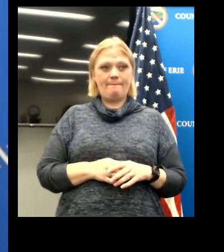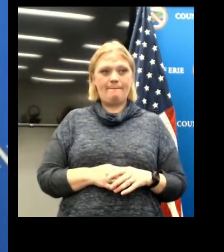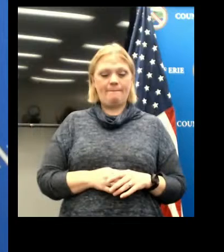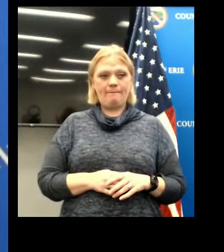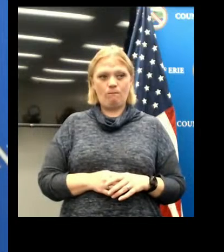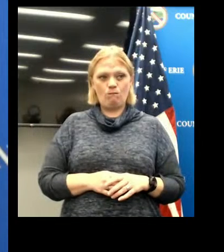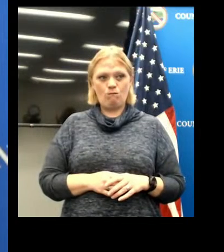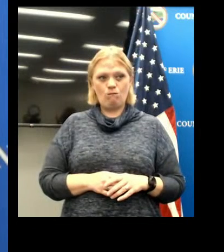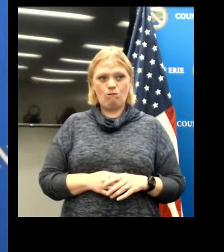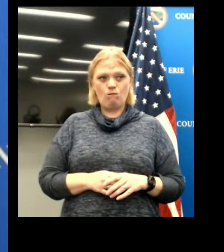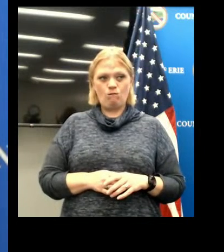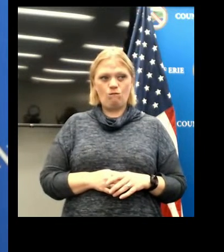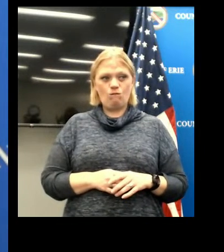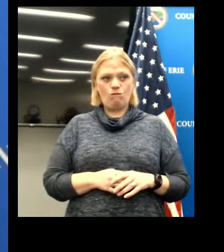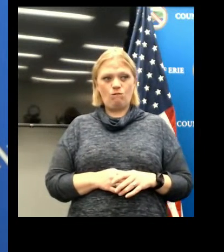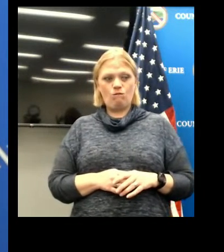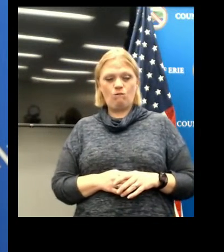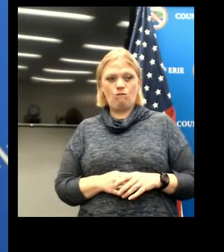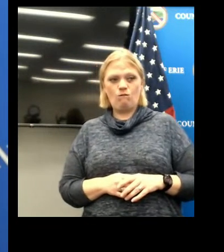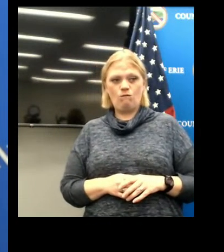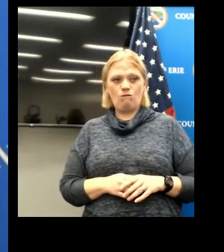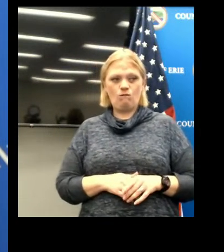Where are we here?